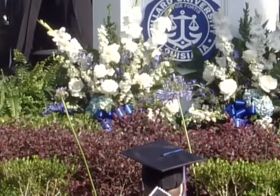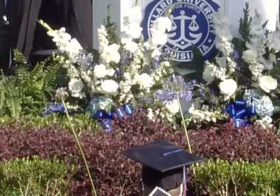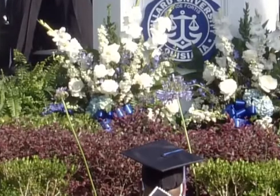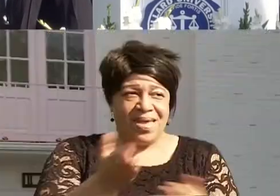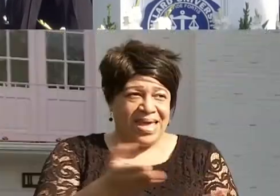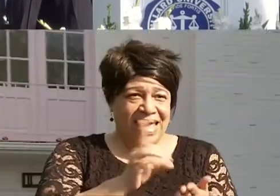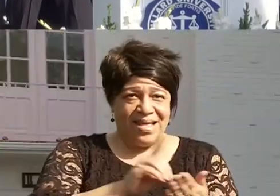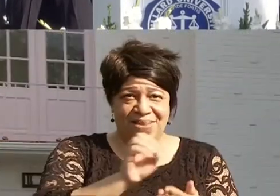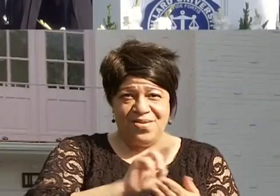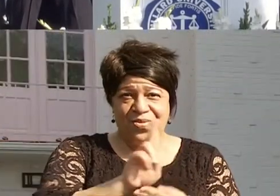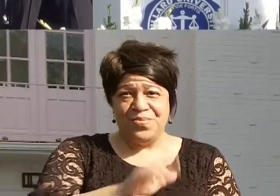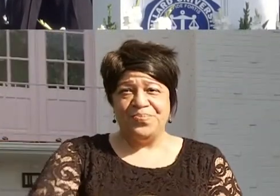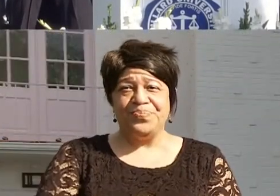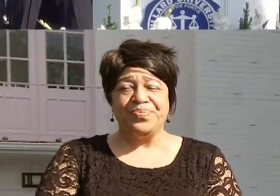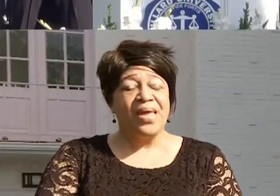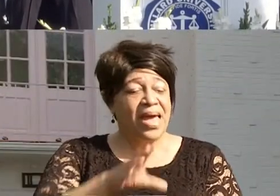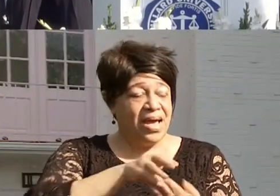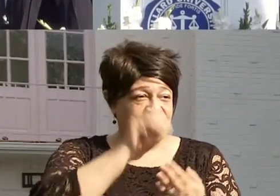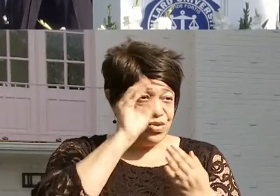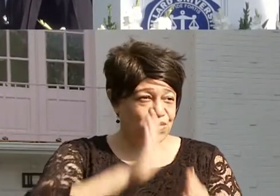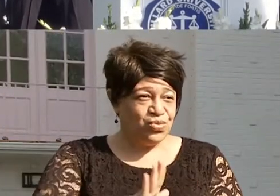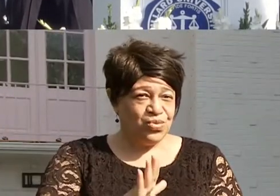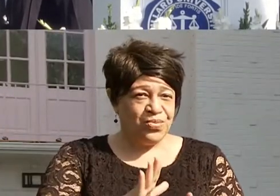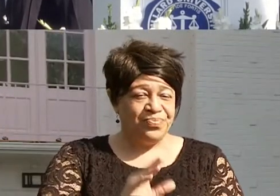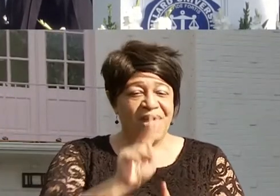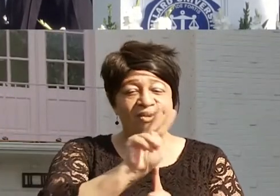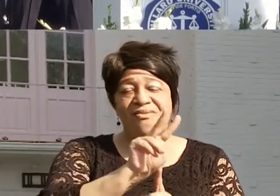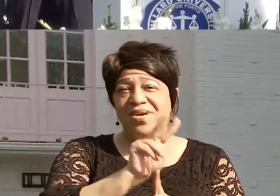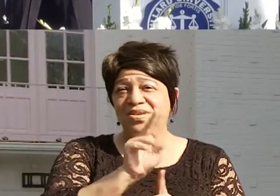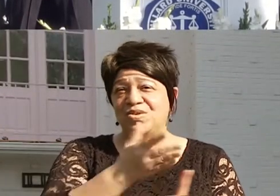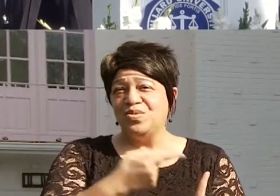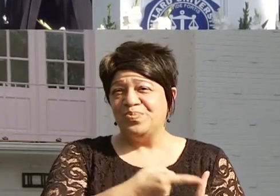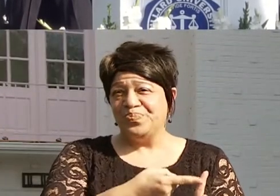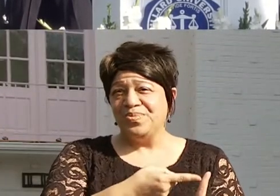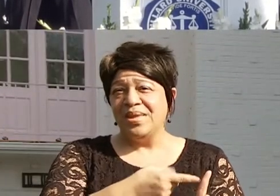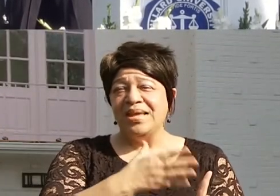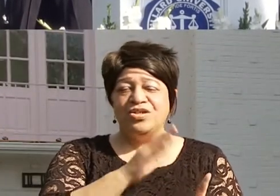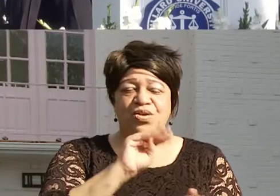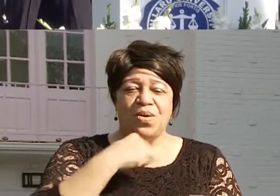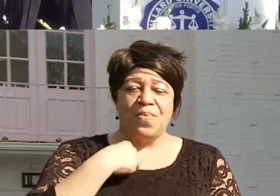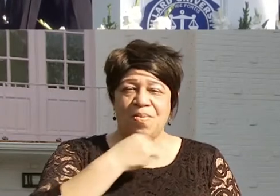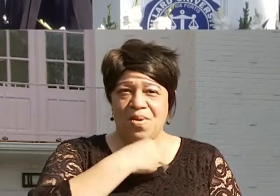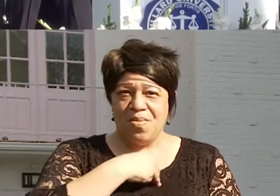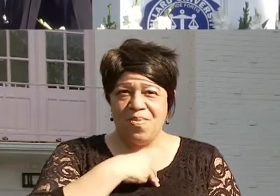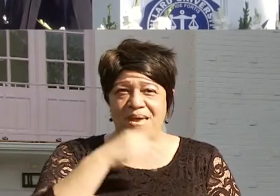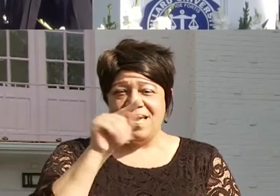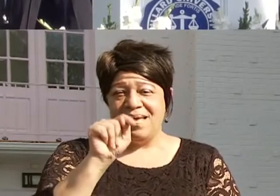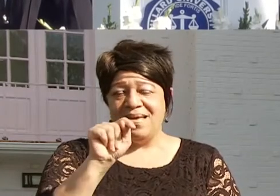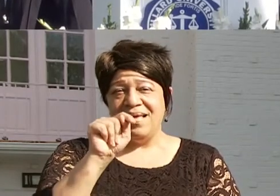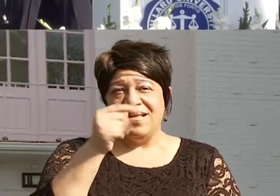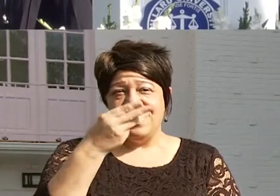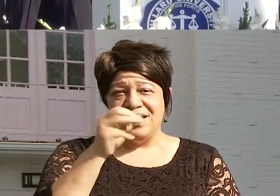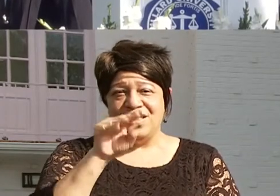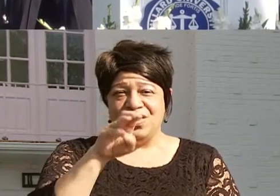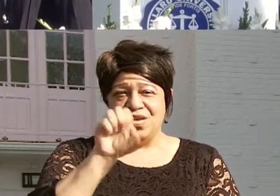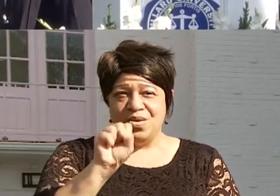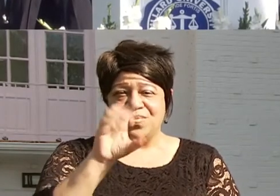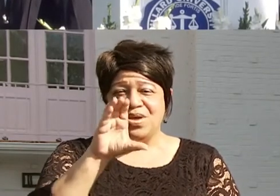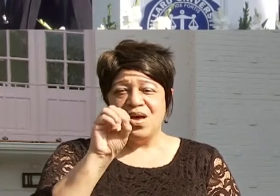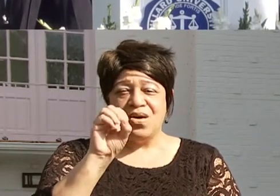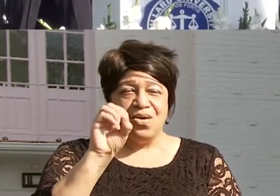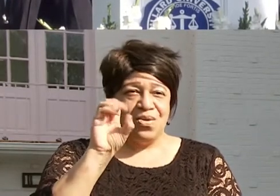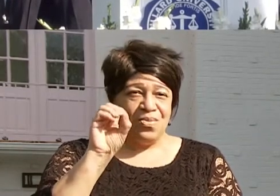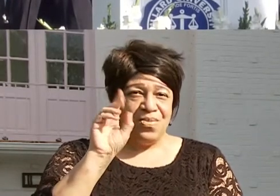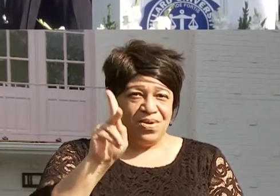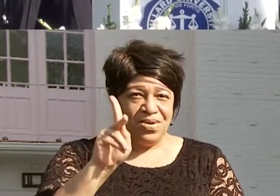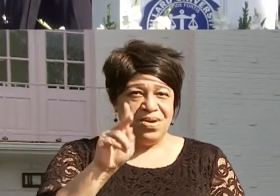University. As a student, Victoria has been a member of the Thompson Cook Honors Program, served as the secretary